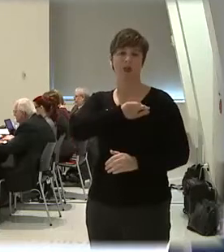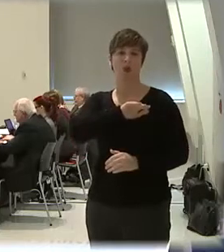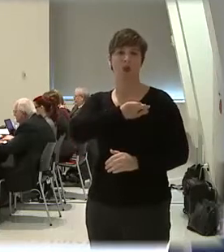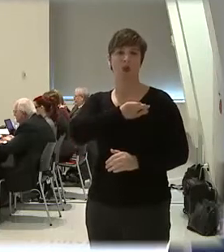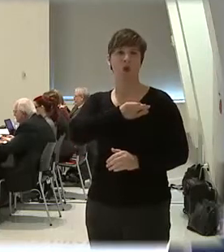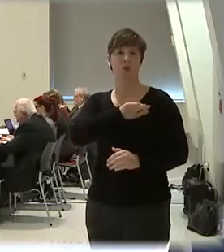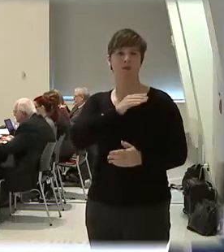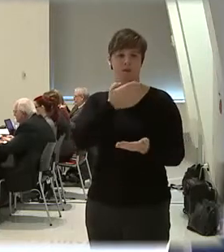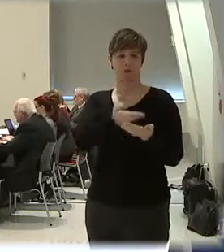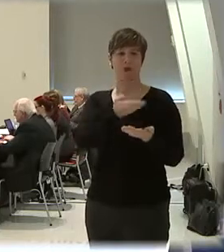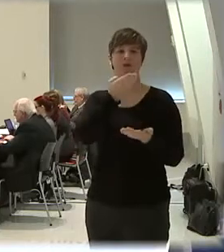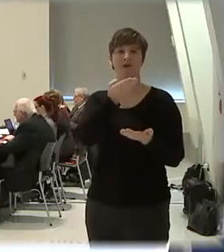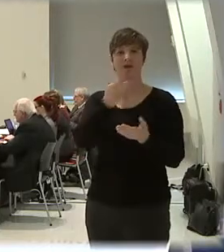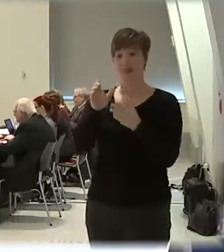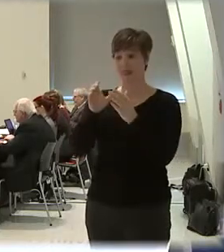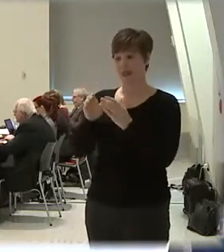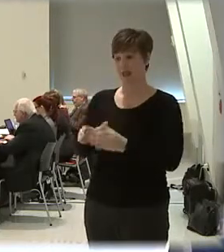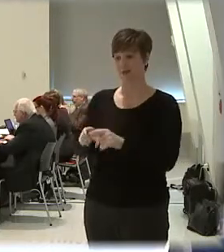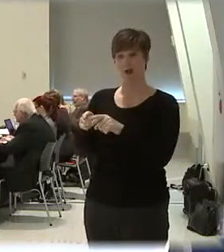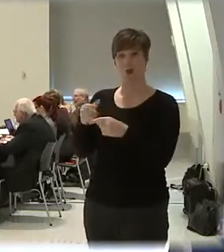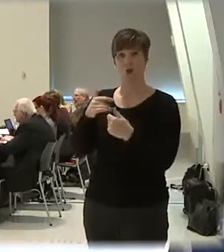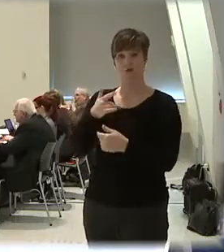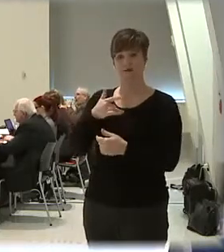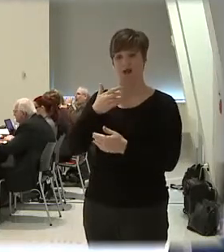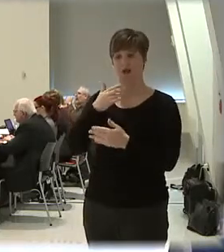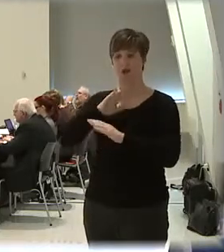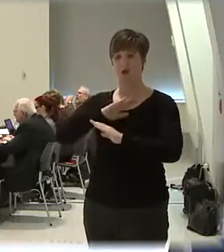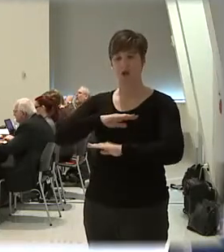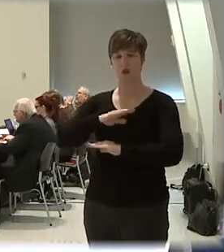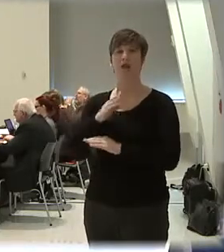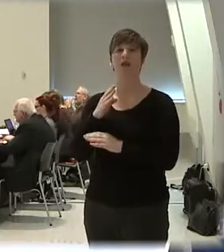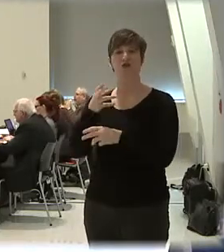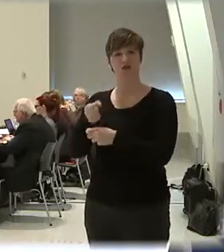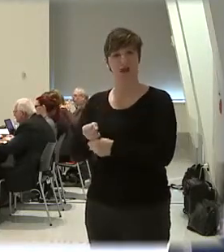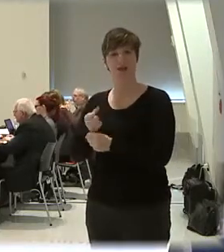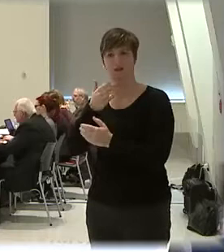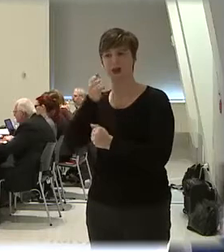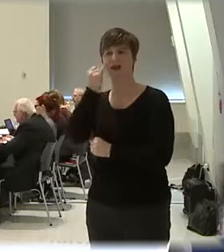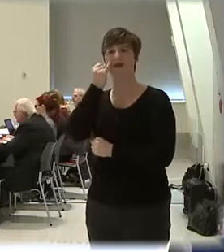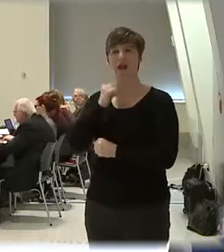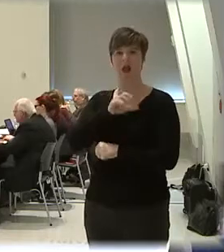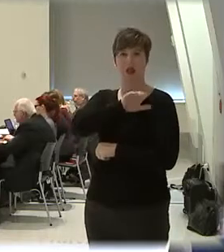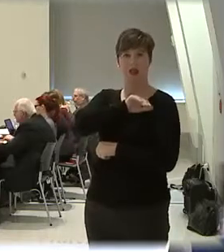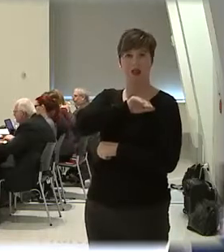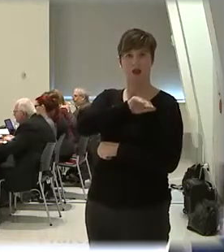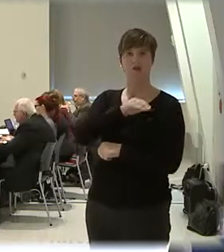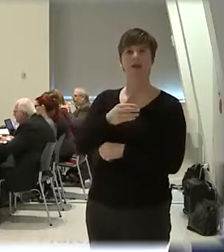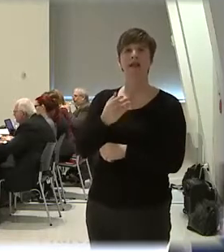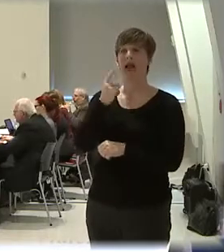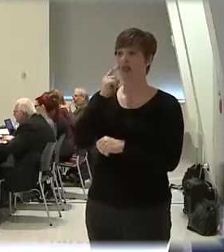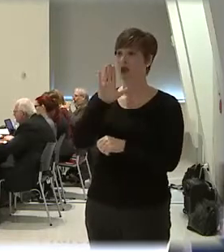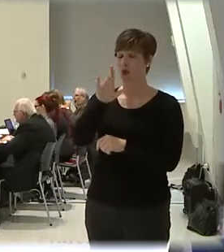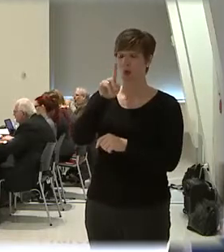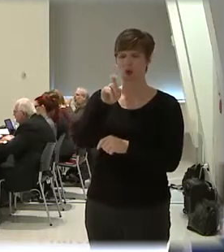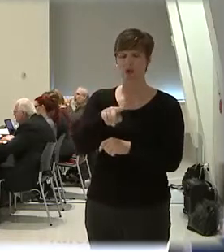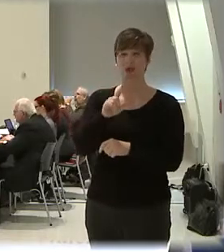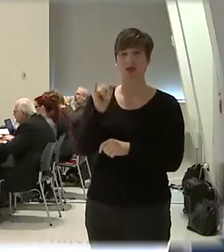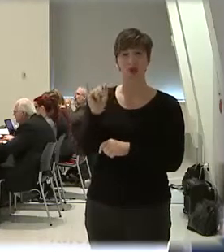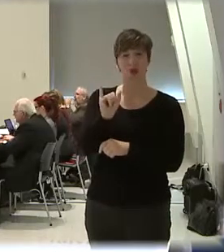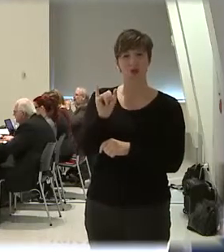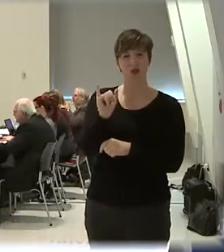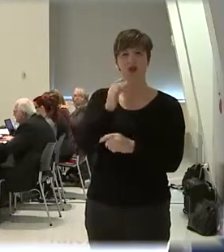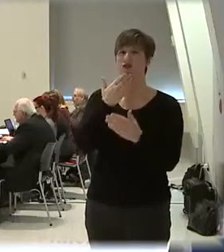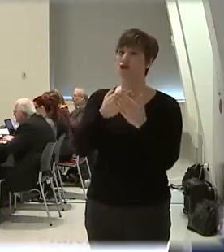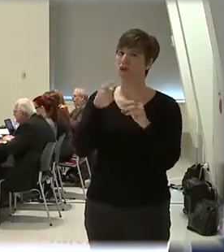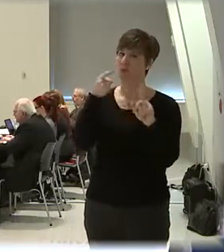a community member is going to feel more comfortable and have a greater degree of trust when they're not being filmed. And I think your question also raises an important point